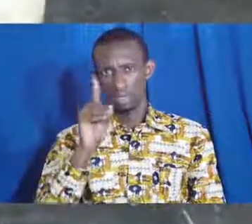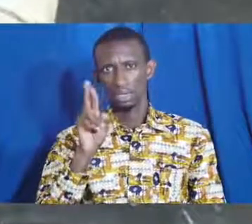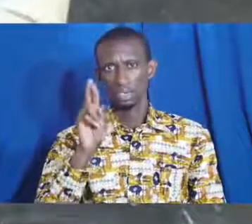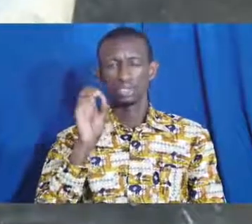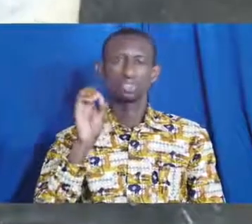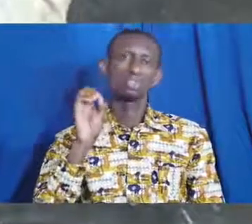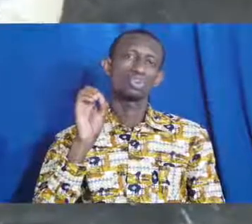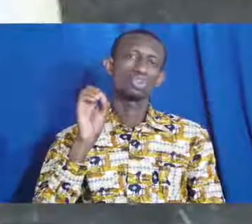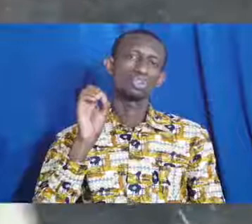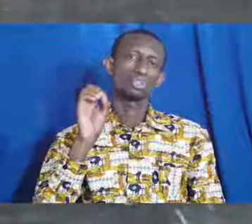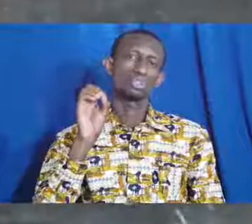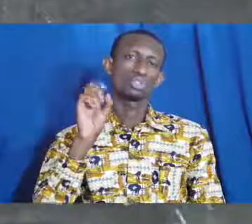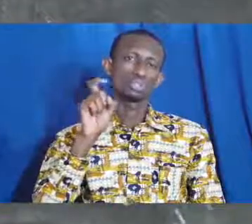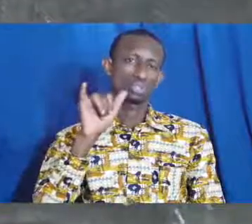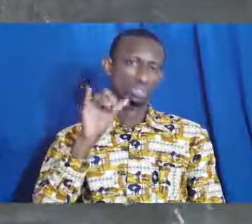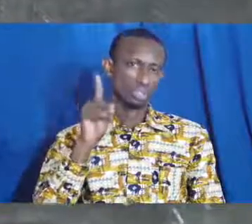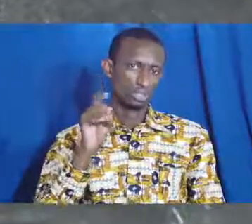sulfate.